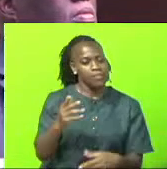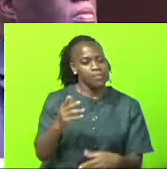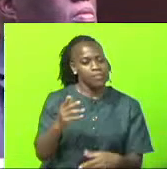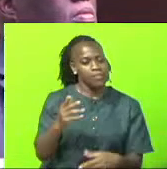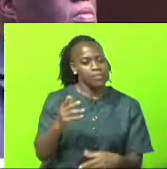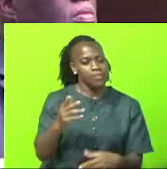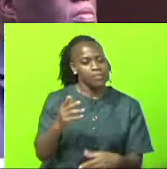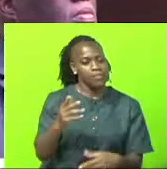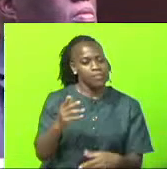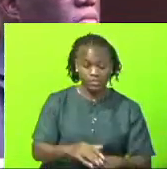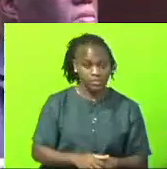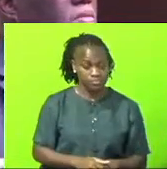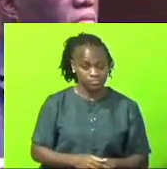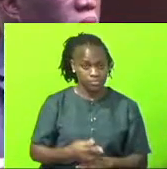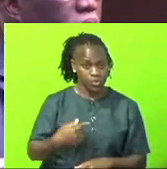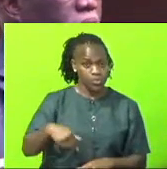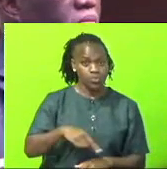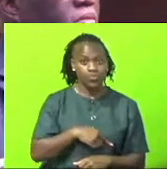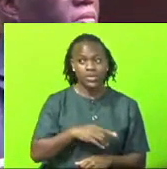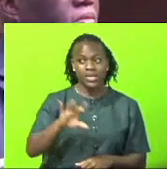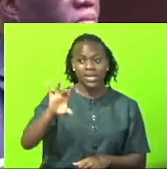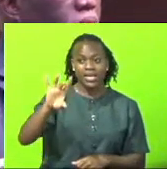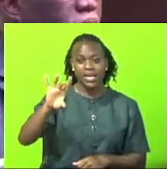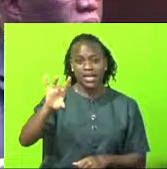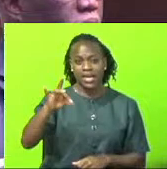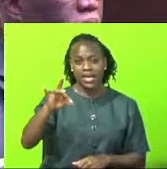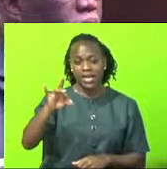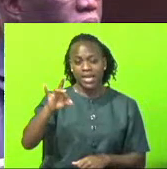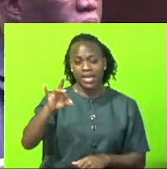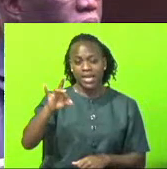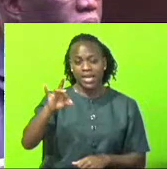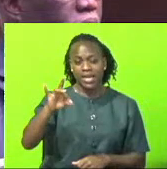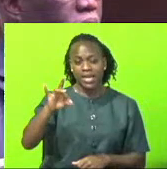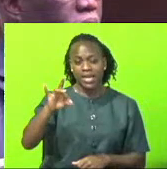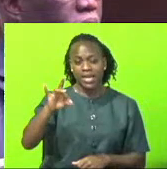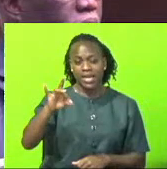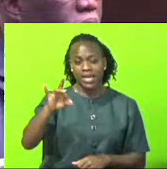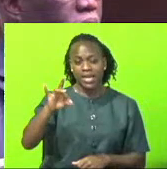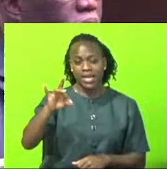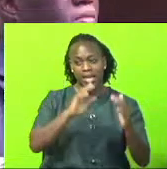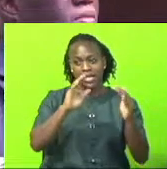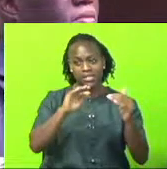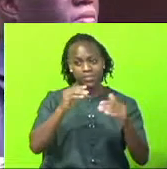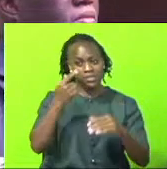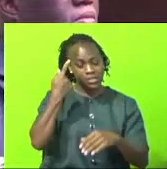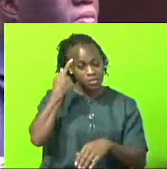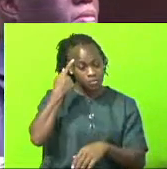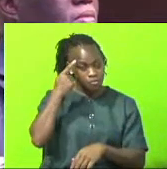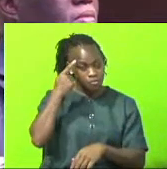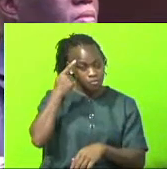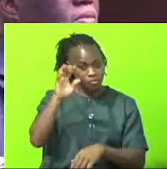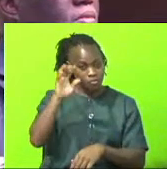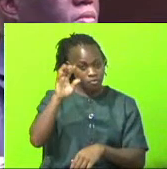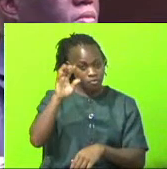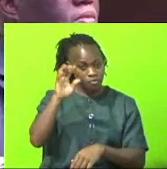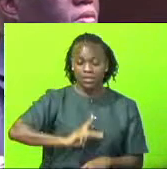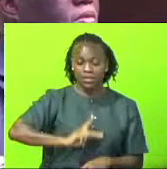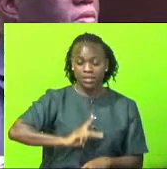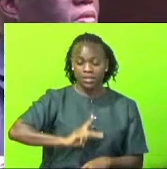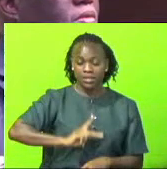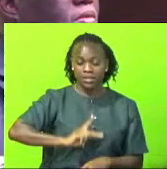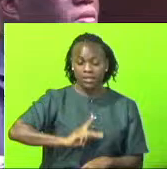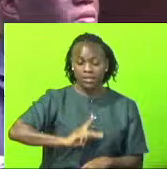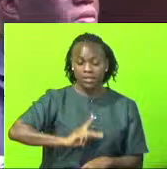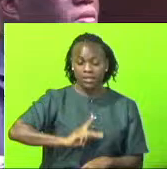We are in the 8th Parliament, and we are preparing to go for the 9th Parliament. The